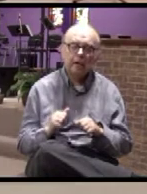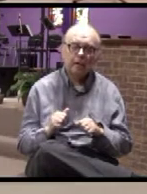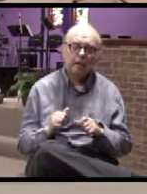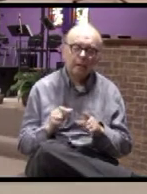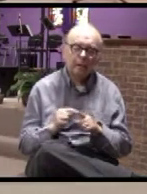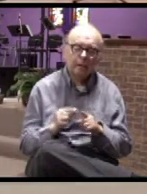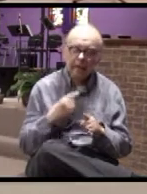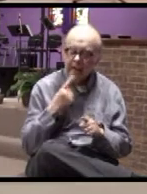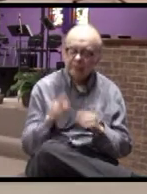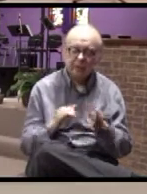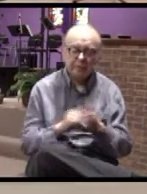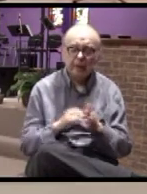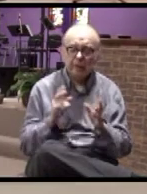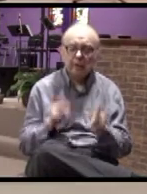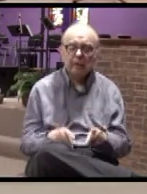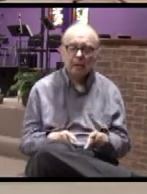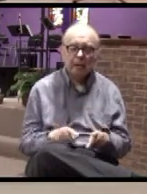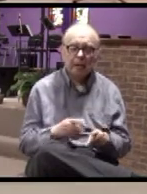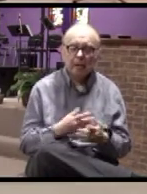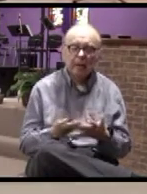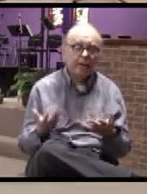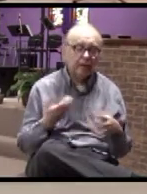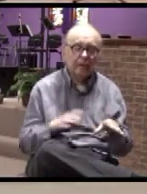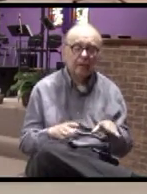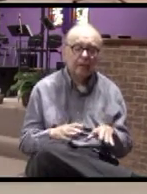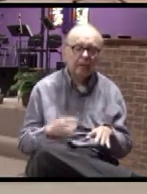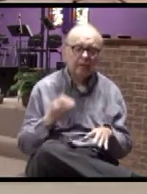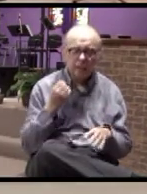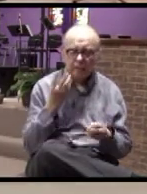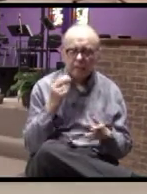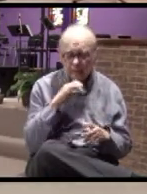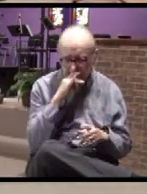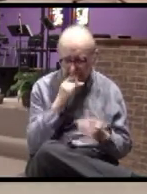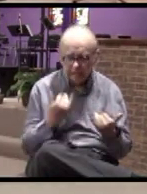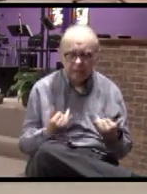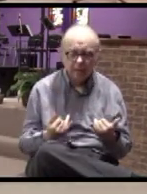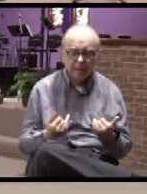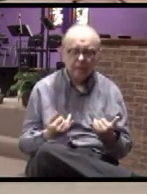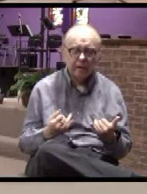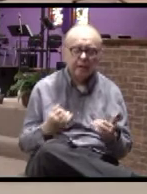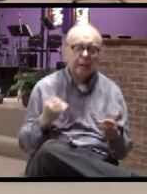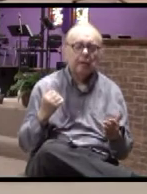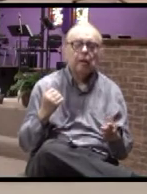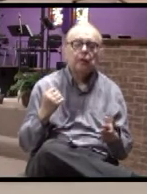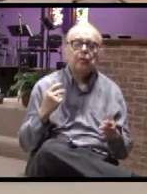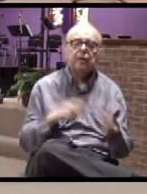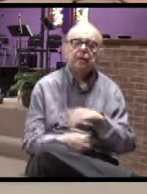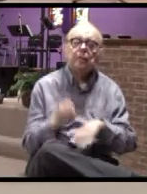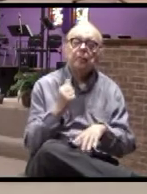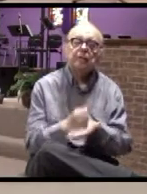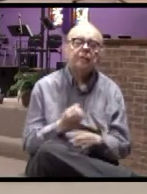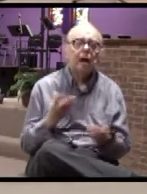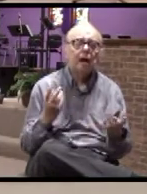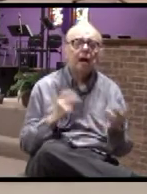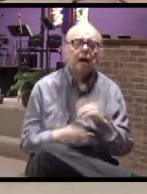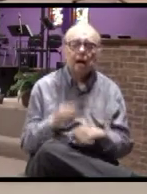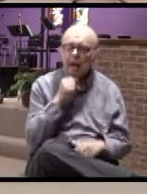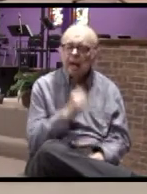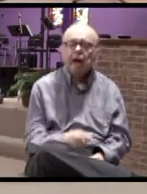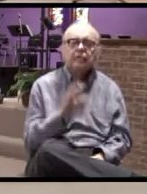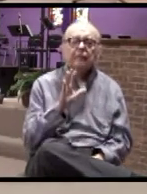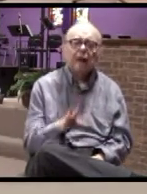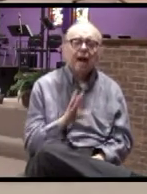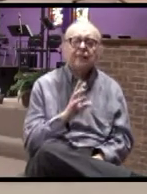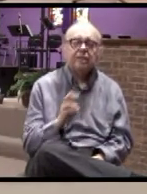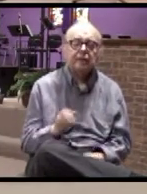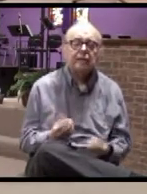words are said about them. Things are done. You know how many kids today commit suicide at the age of 5 and 6